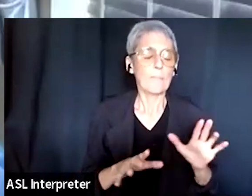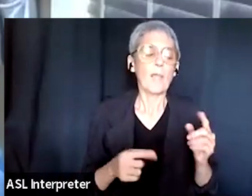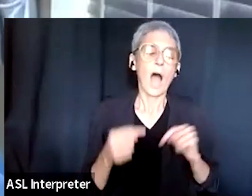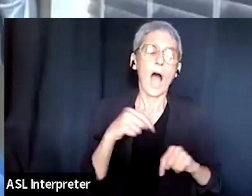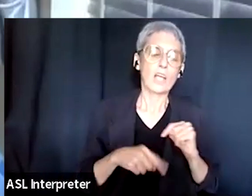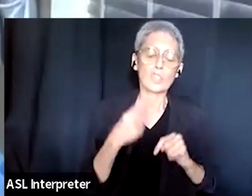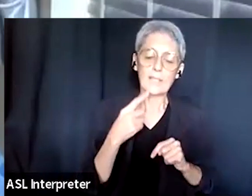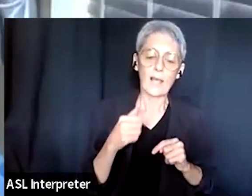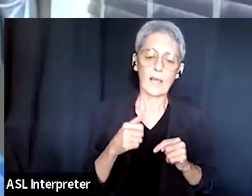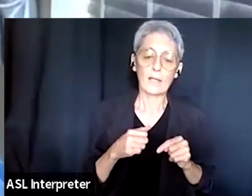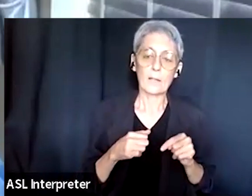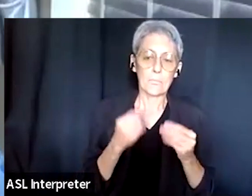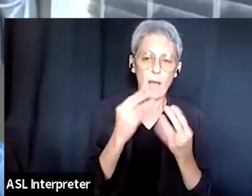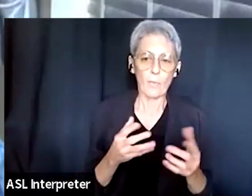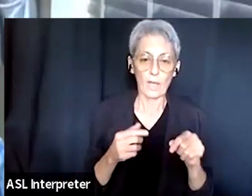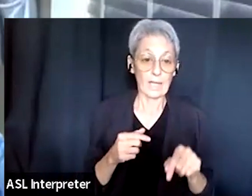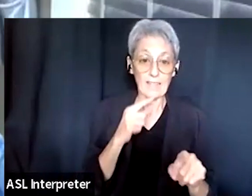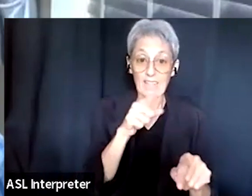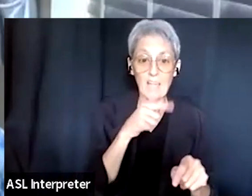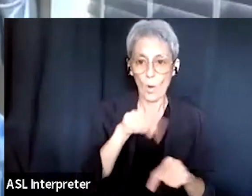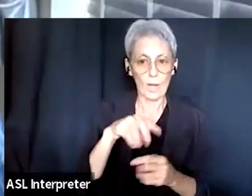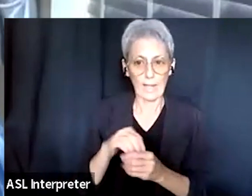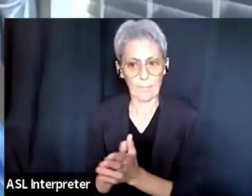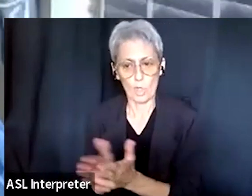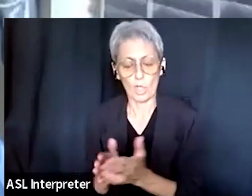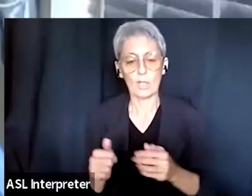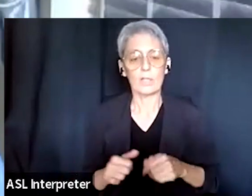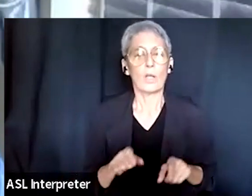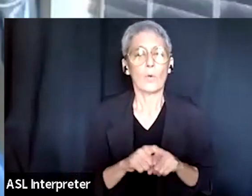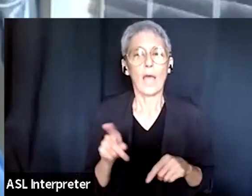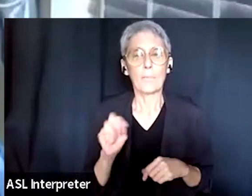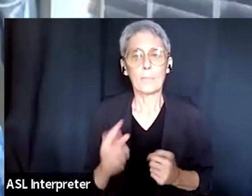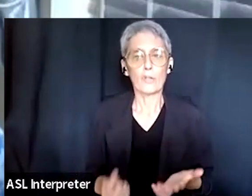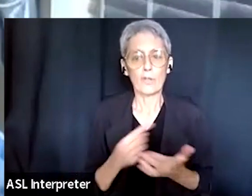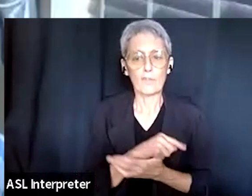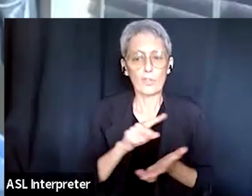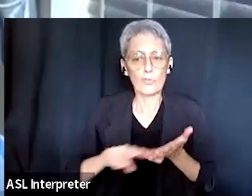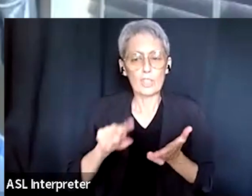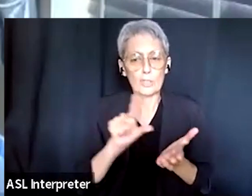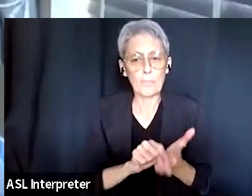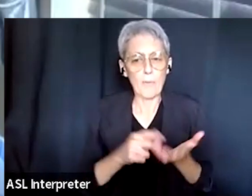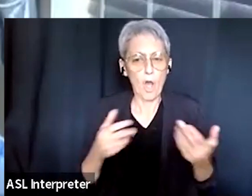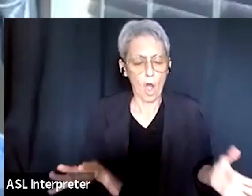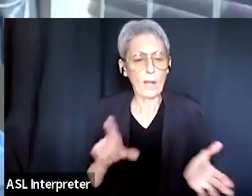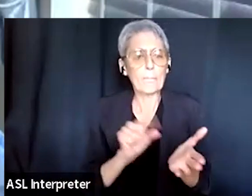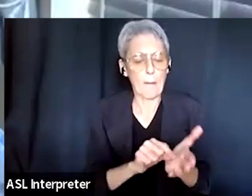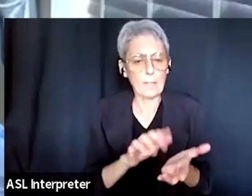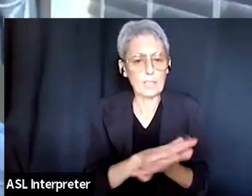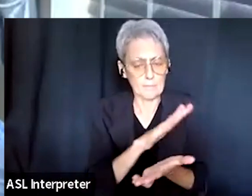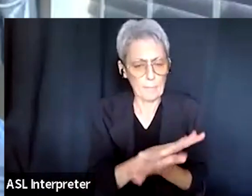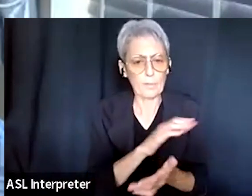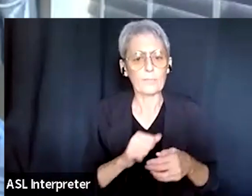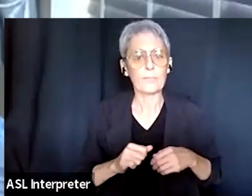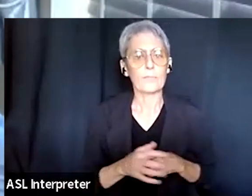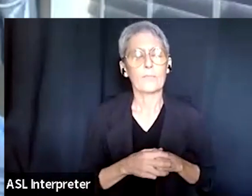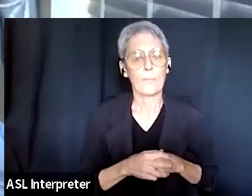in the book. We also had a peer-reviewed research paper published, which is only really about this